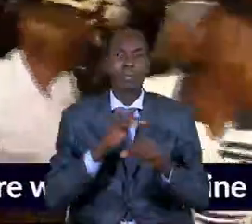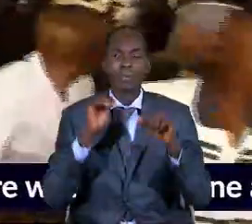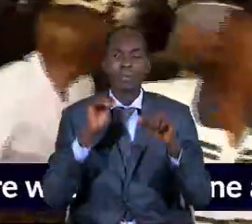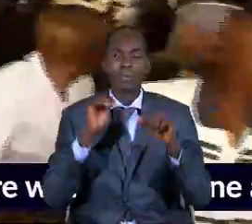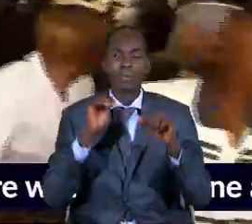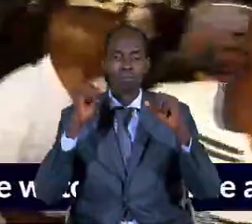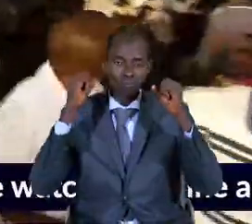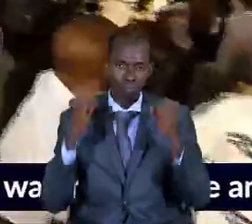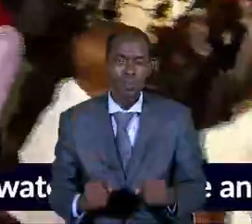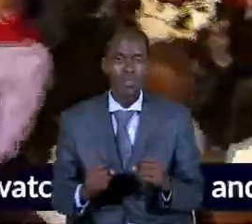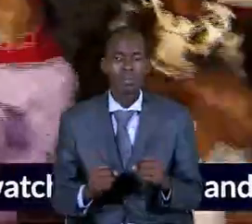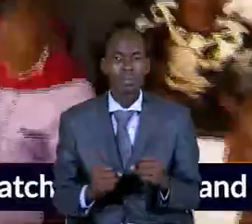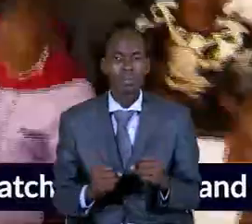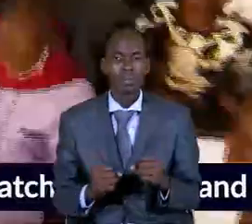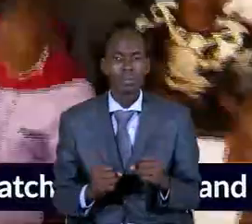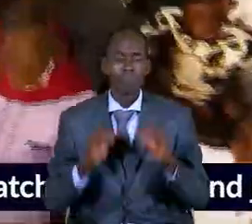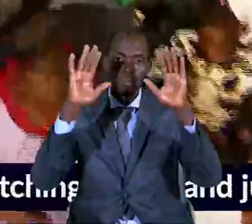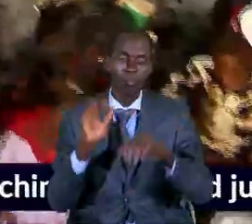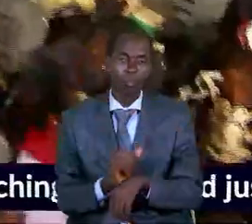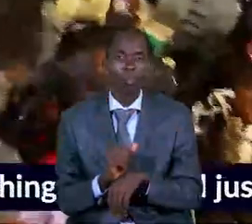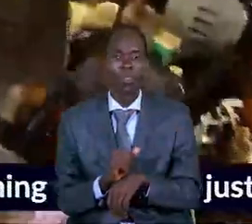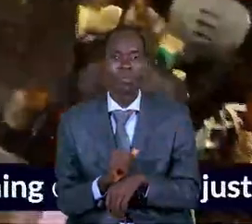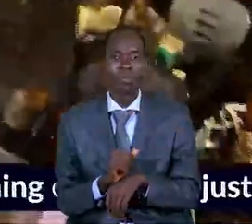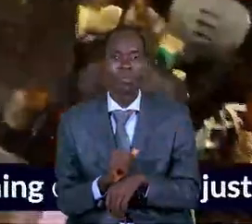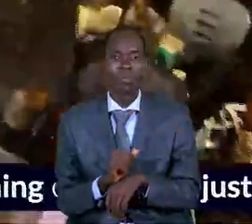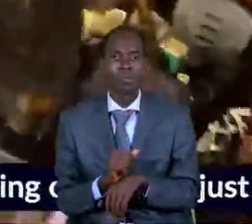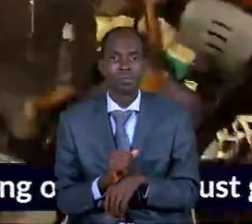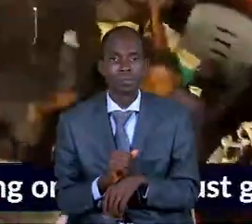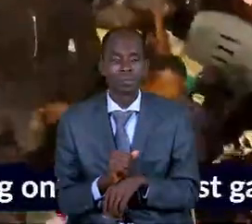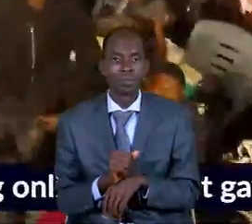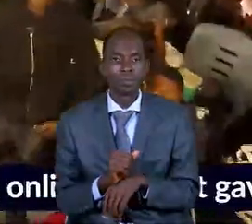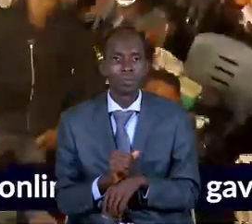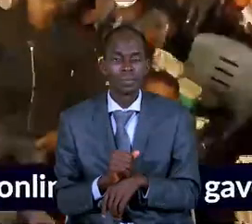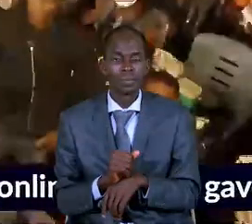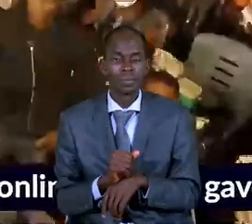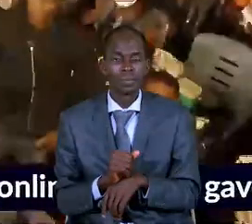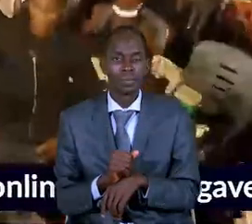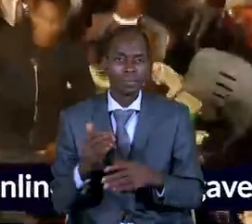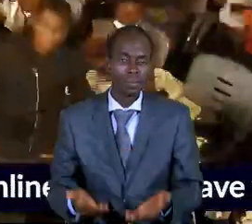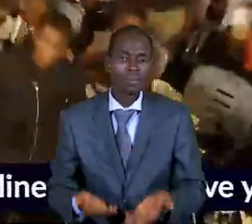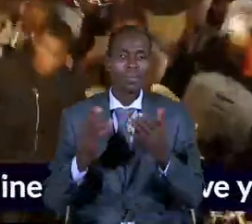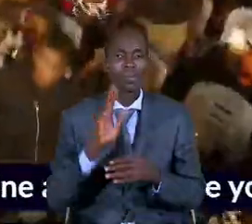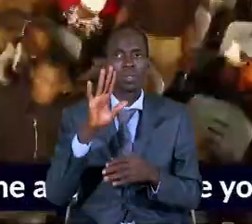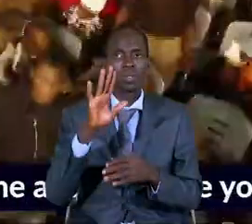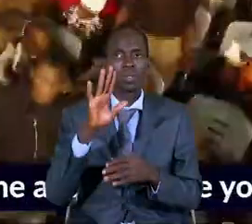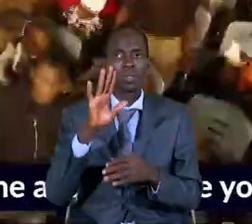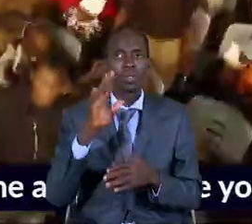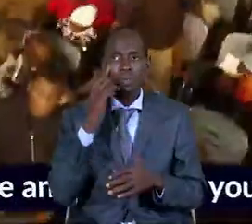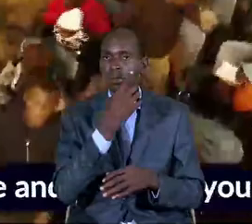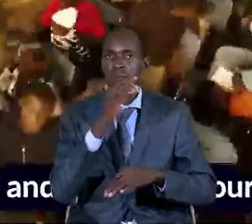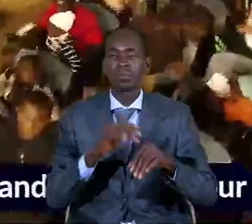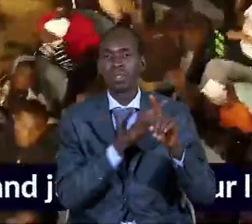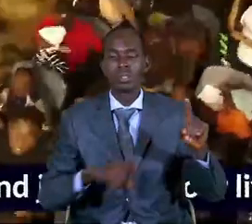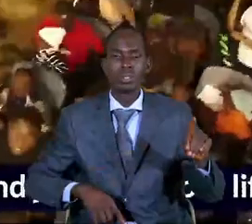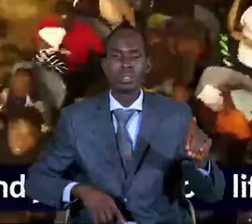miracles. Lift up your head, your eyes unto the Lord. Your miracle